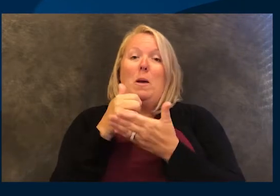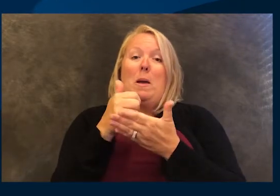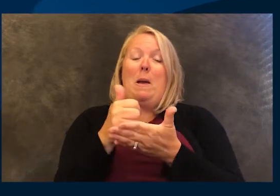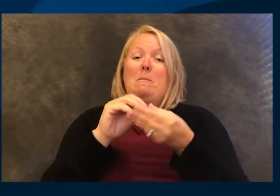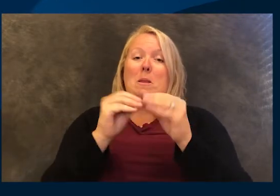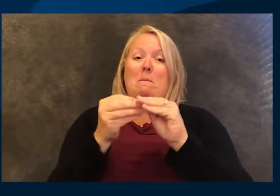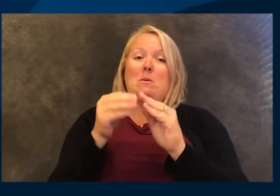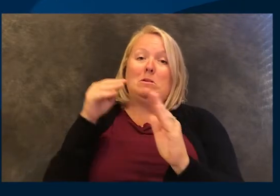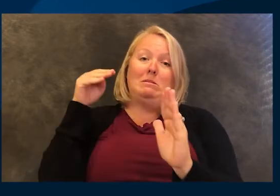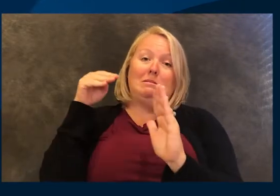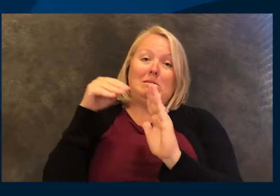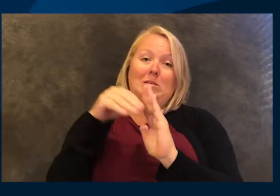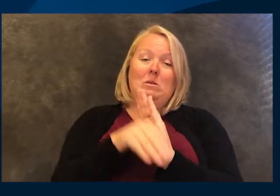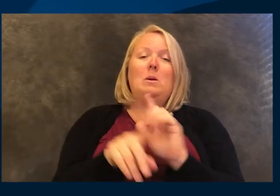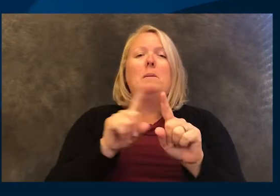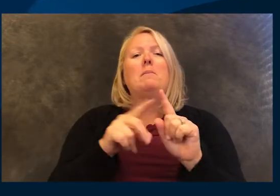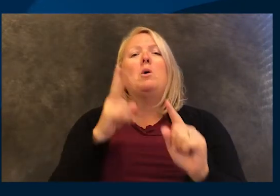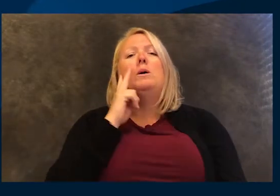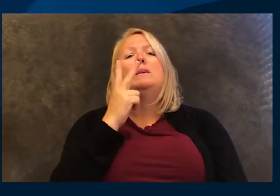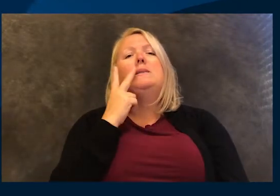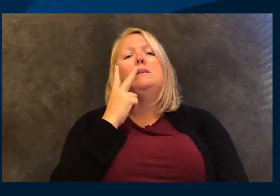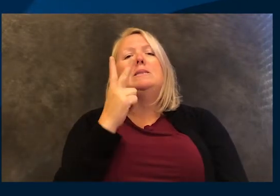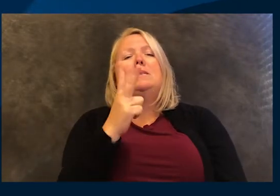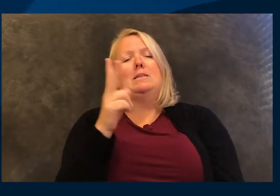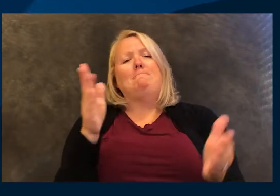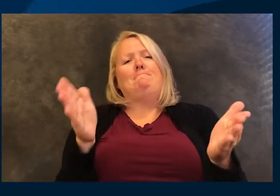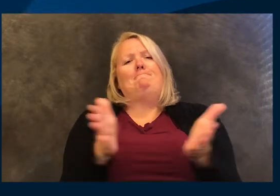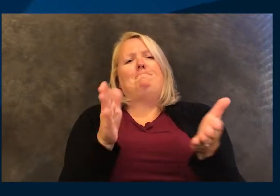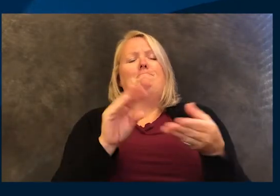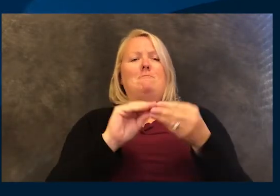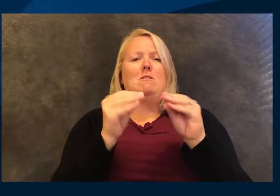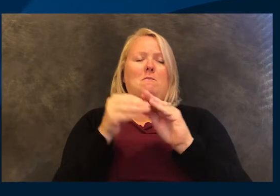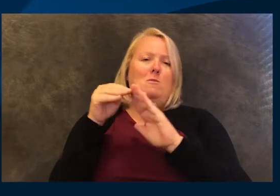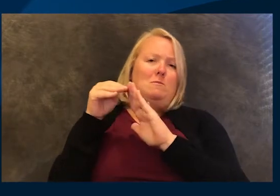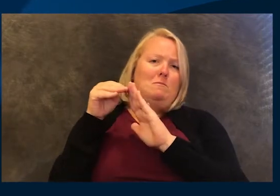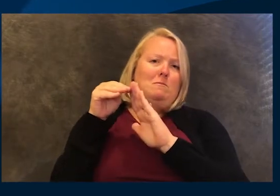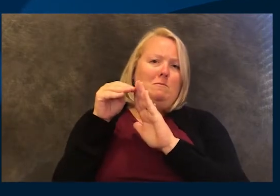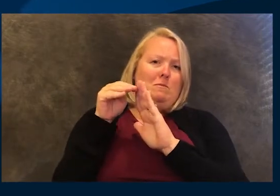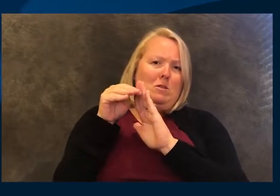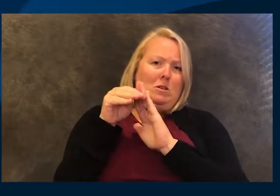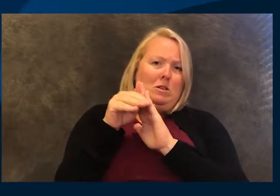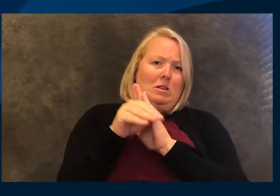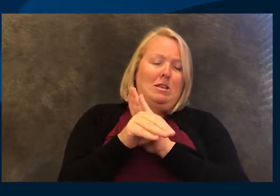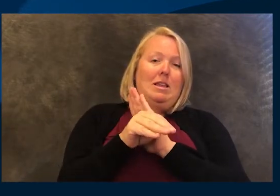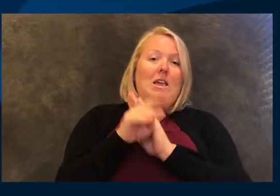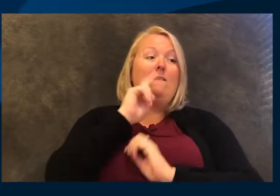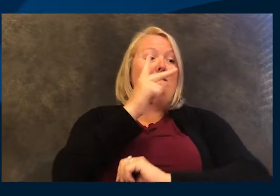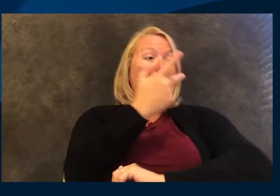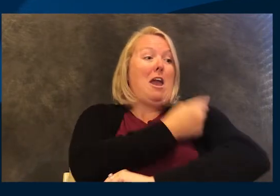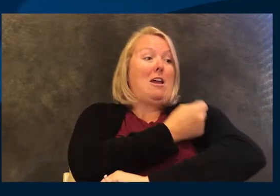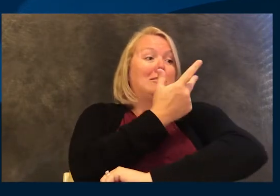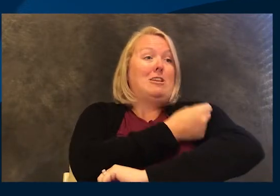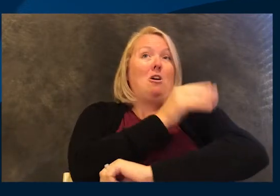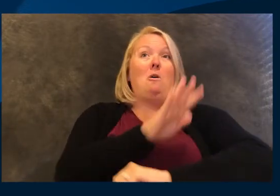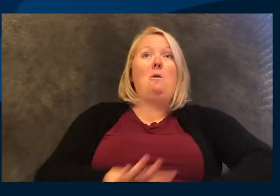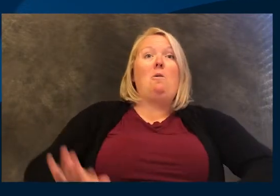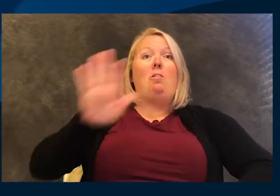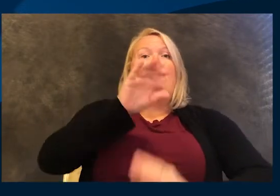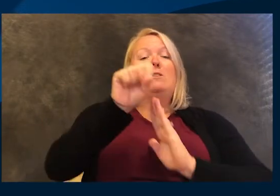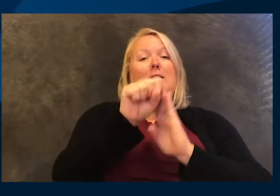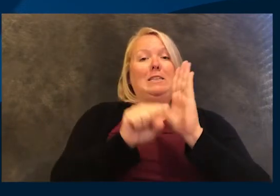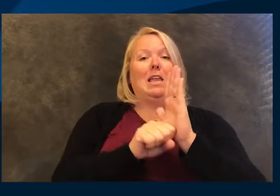capacity down. But I think we'll see gradual decreasing as vaccinations become more prevalent across the state. And we do everything we can